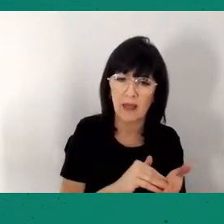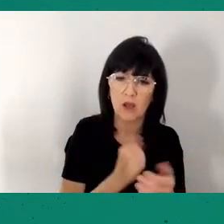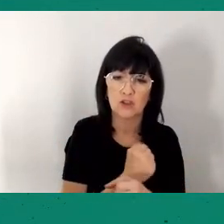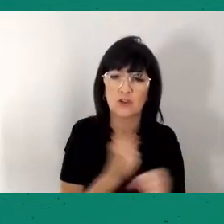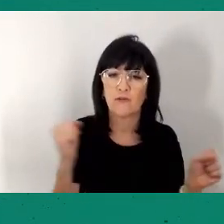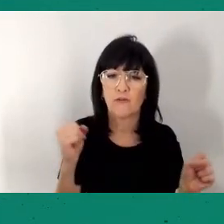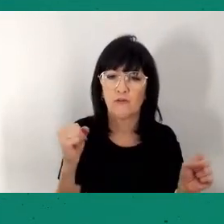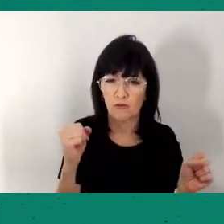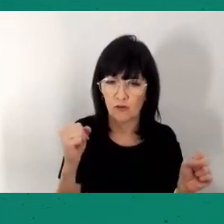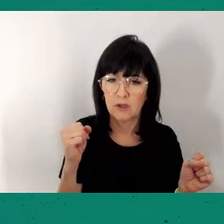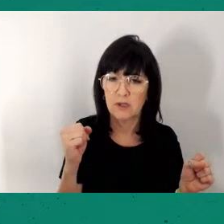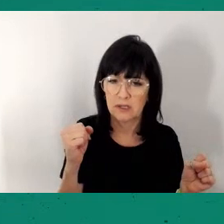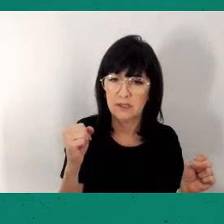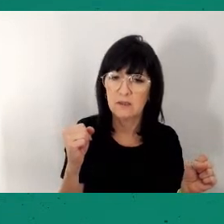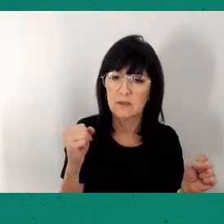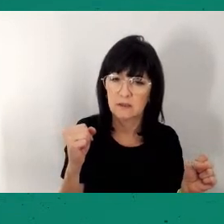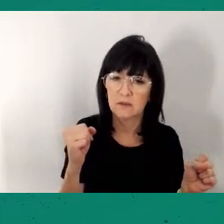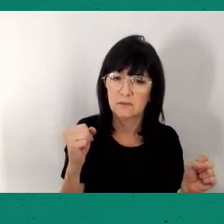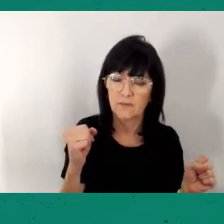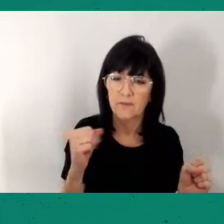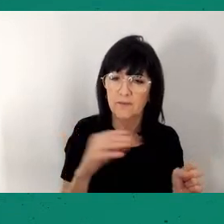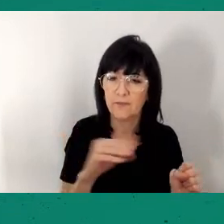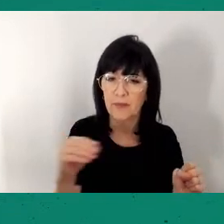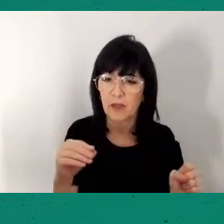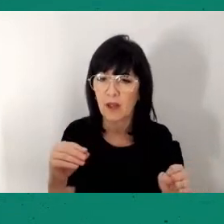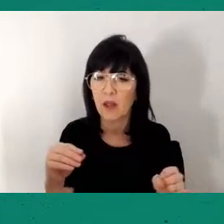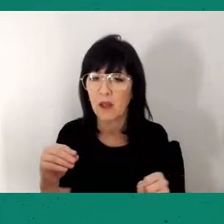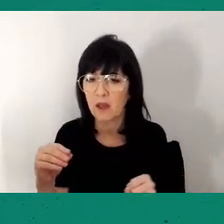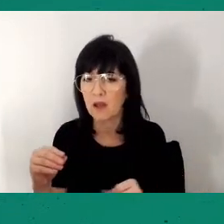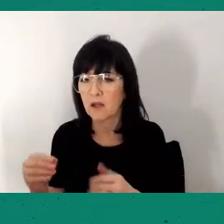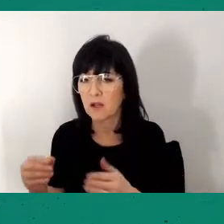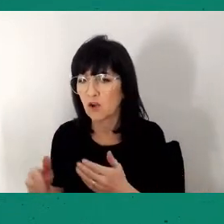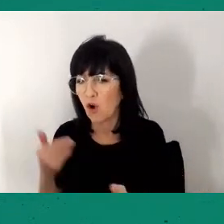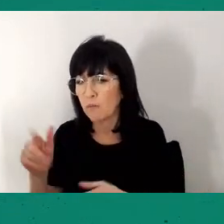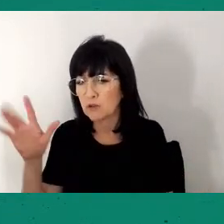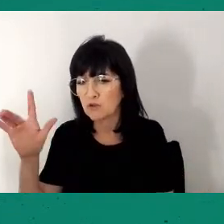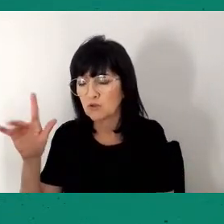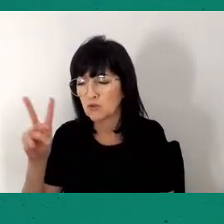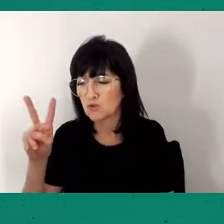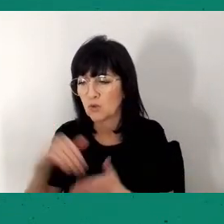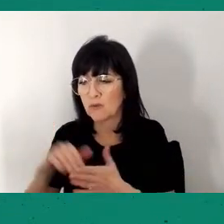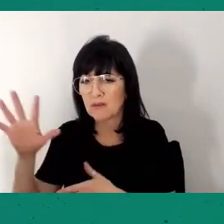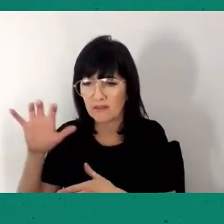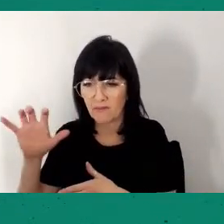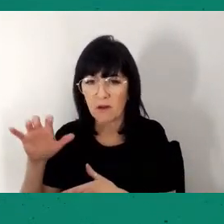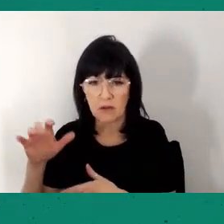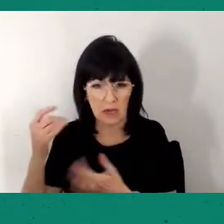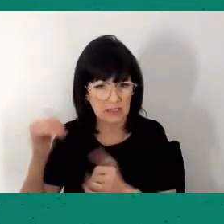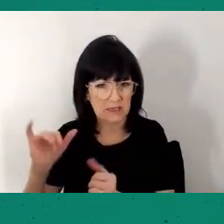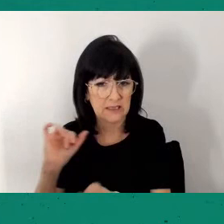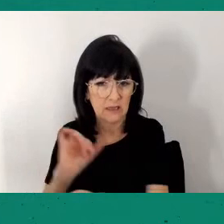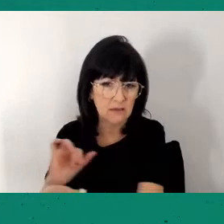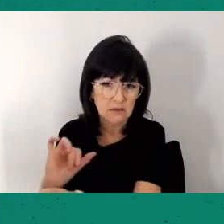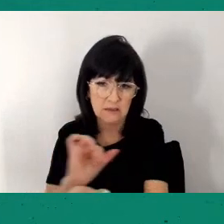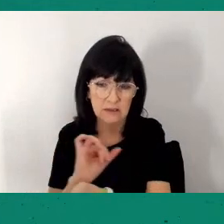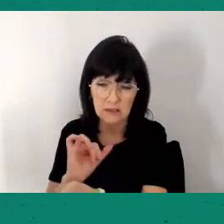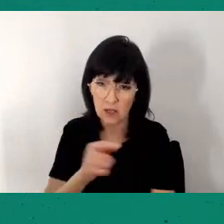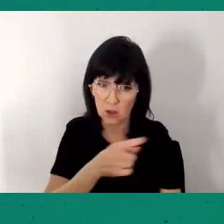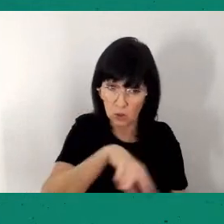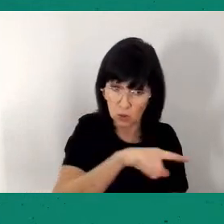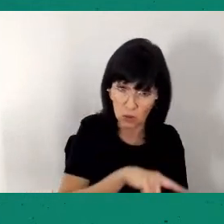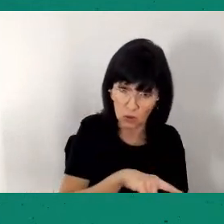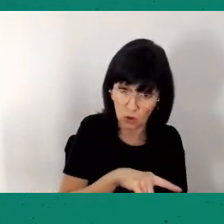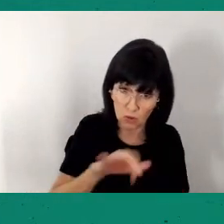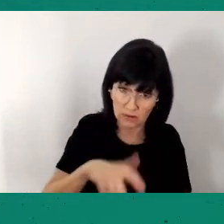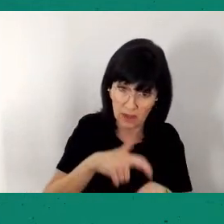1,700 enslaved Africans at the same time. So you have a lot of free Africans. And were they being educated? I guess the question